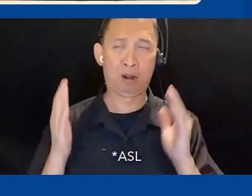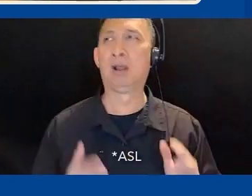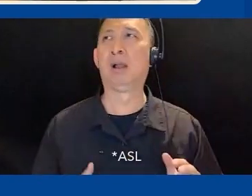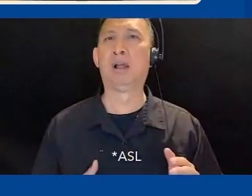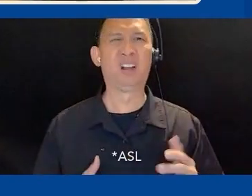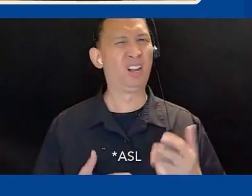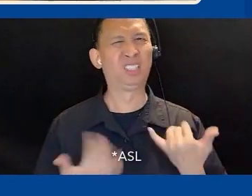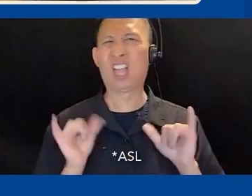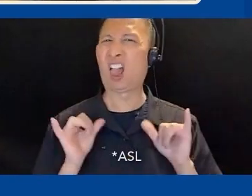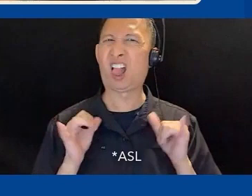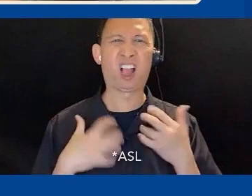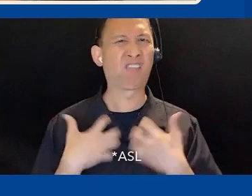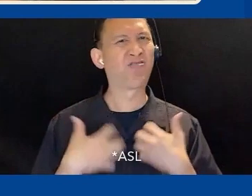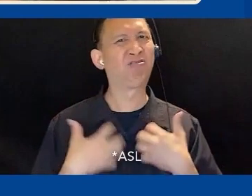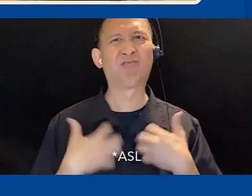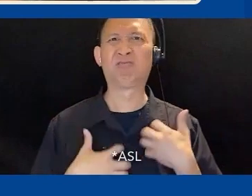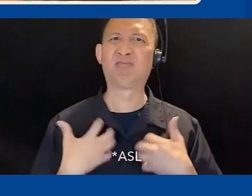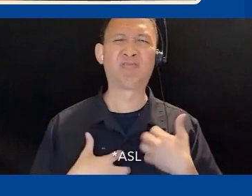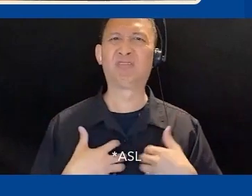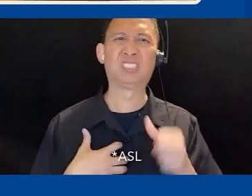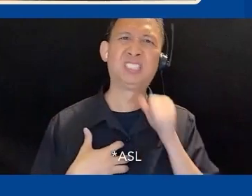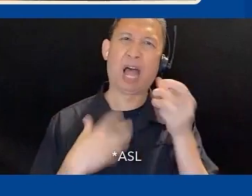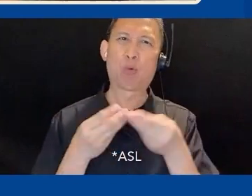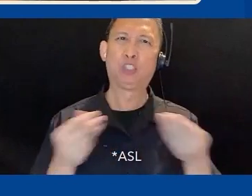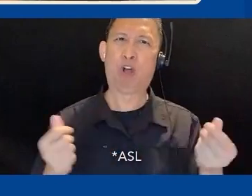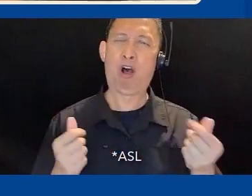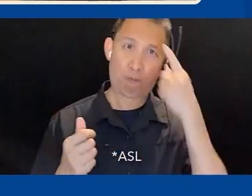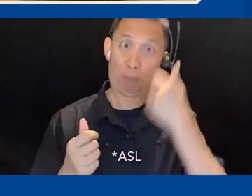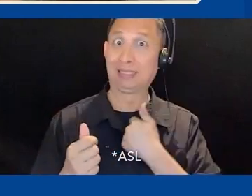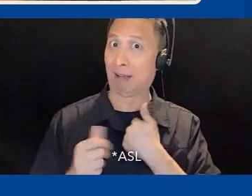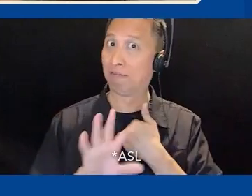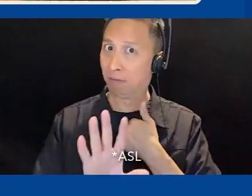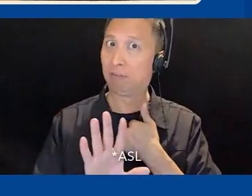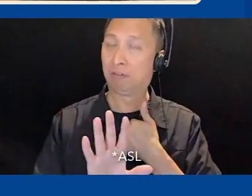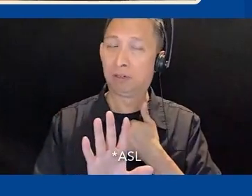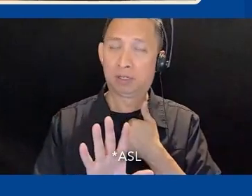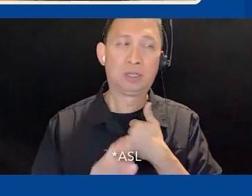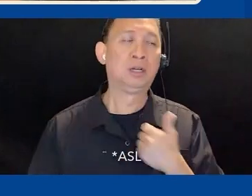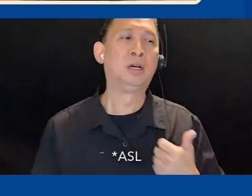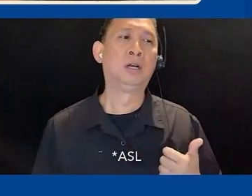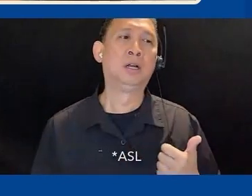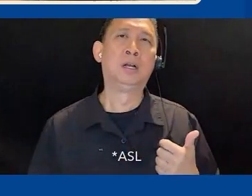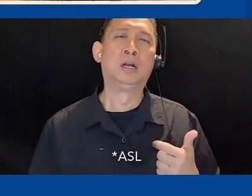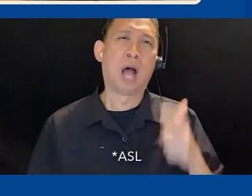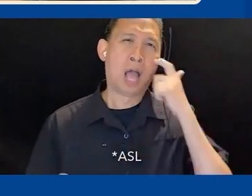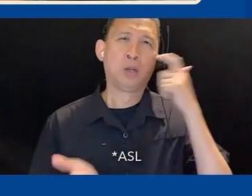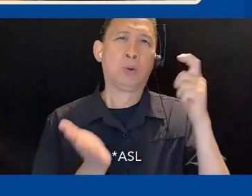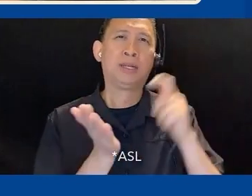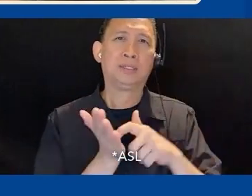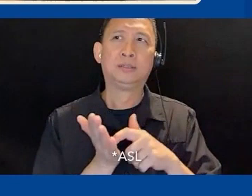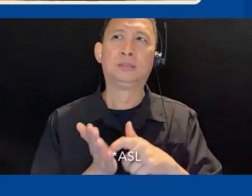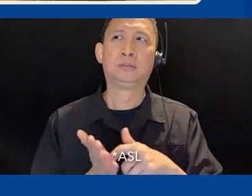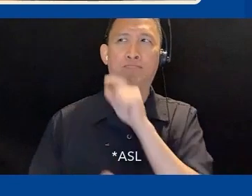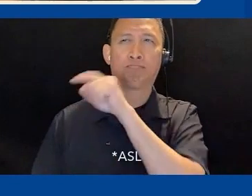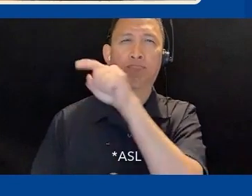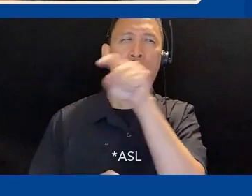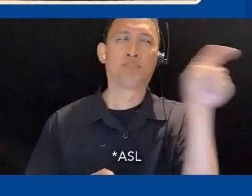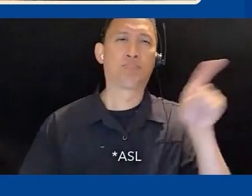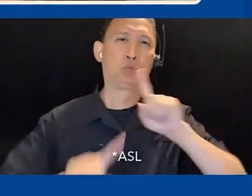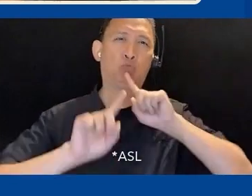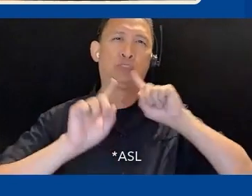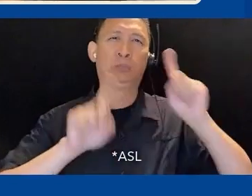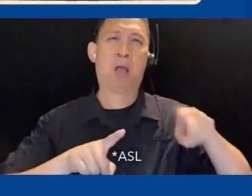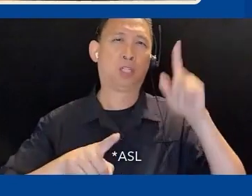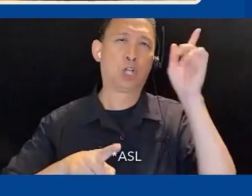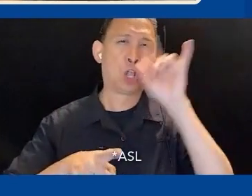still sort of unresolved in many ways. But I think that there were different types of responses. There was